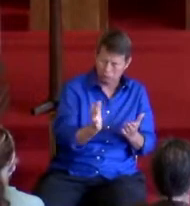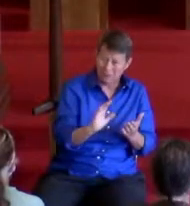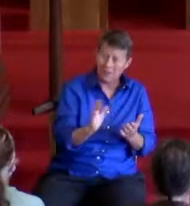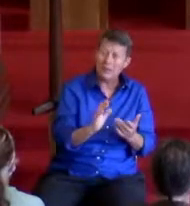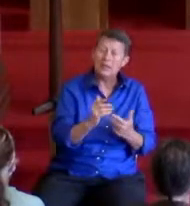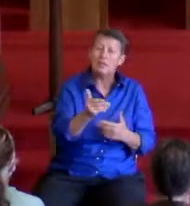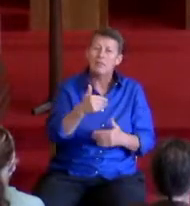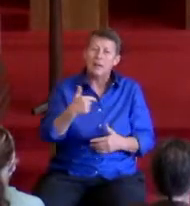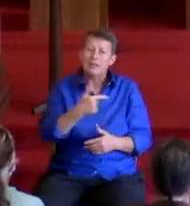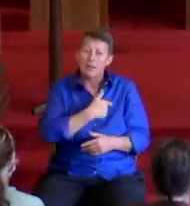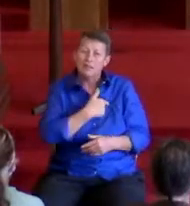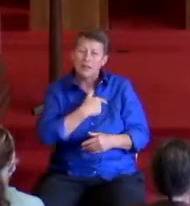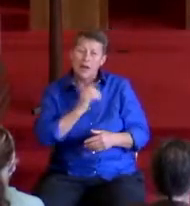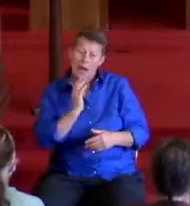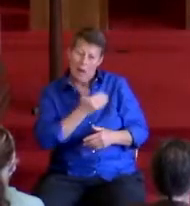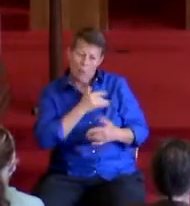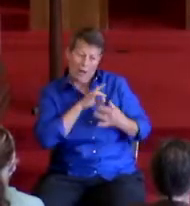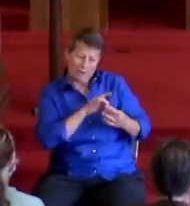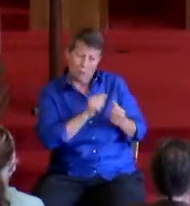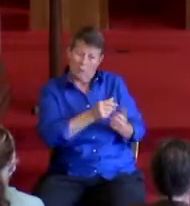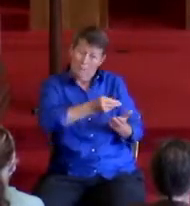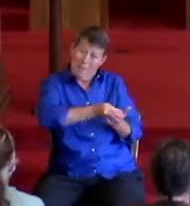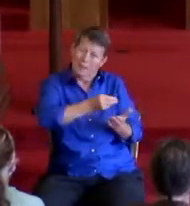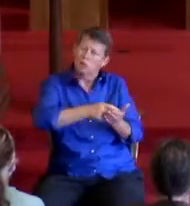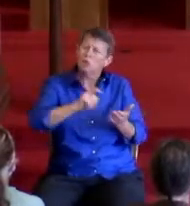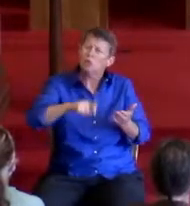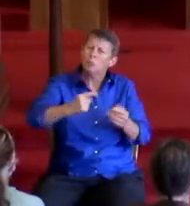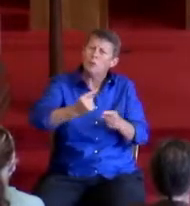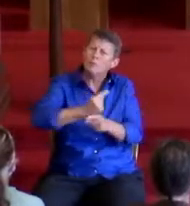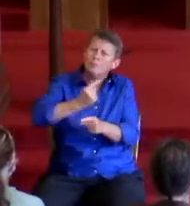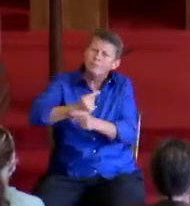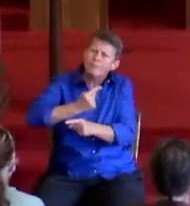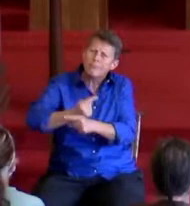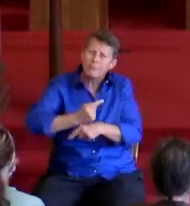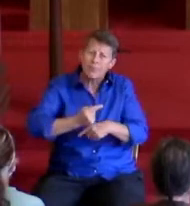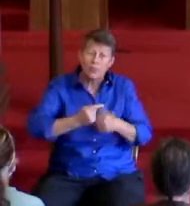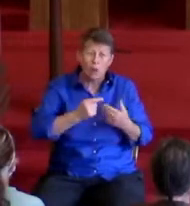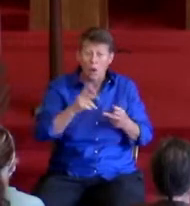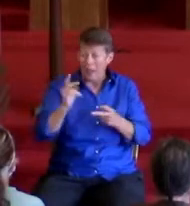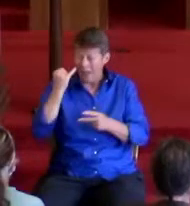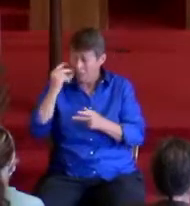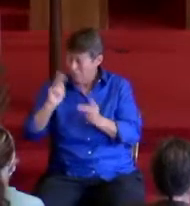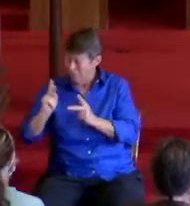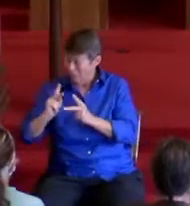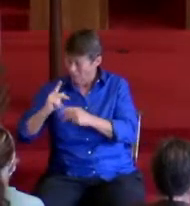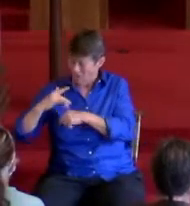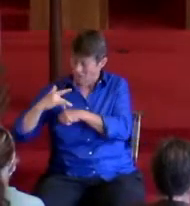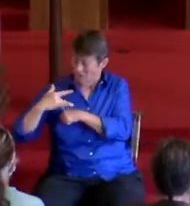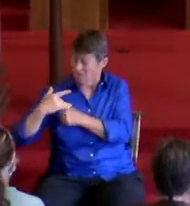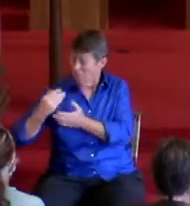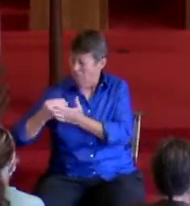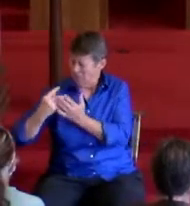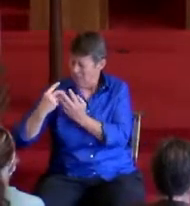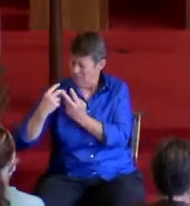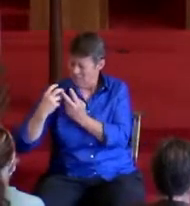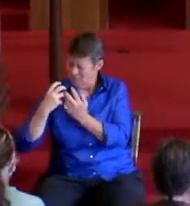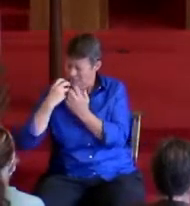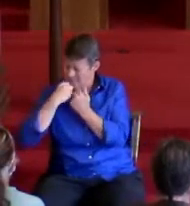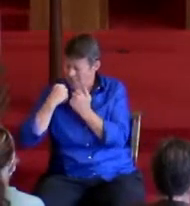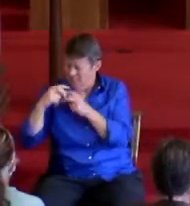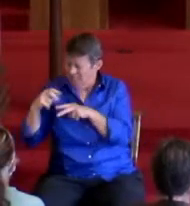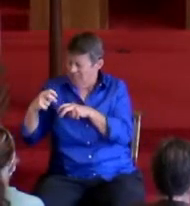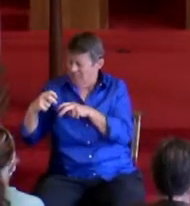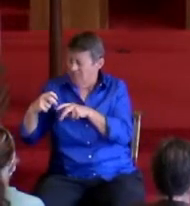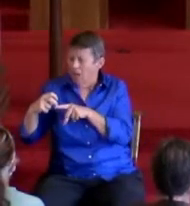it. So to those obsessed with money, he often invited them to give it away for their own